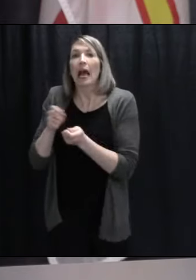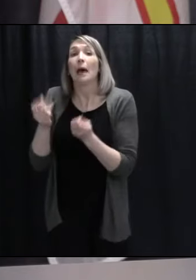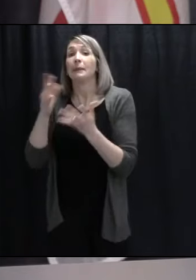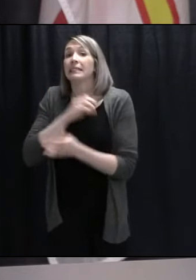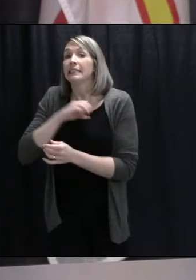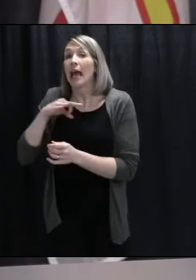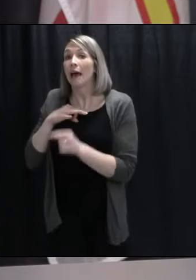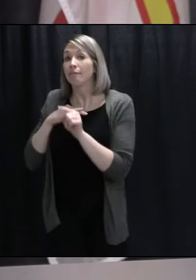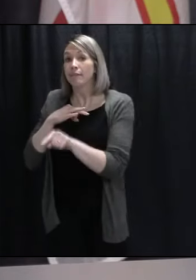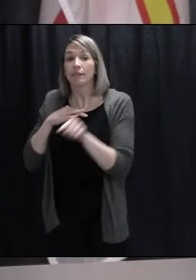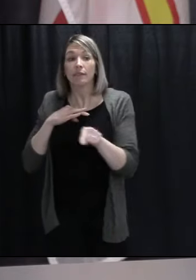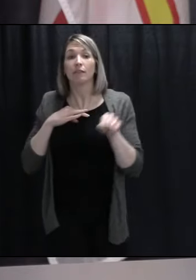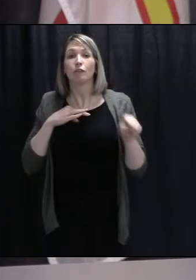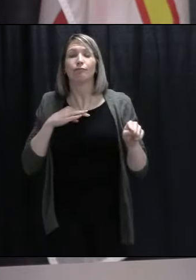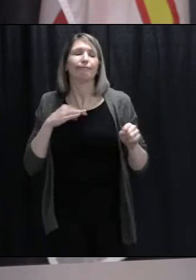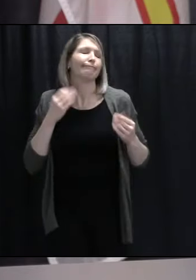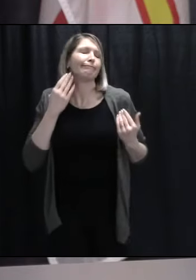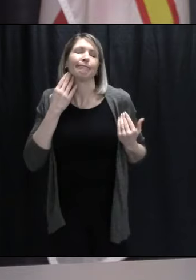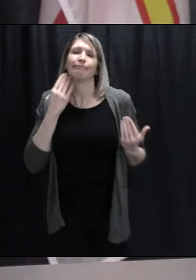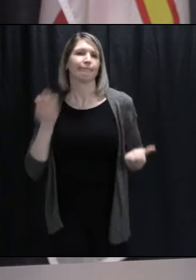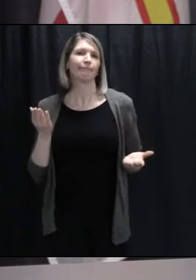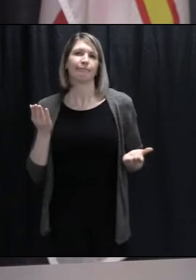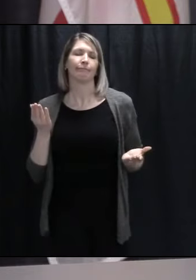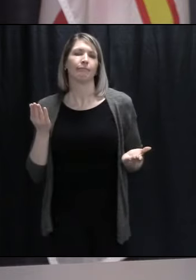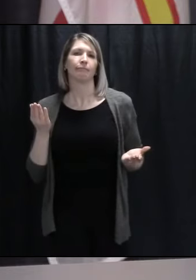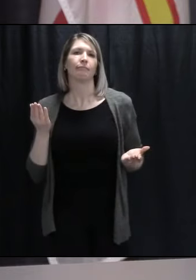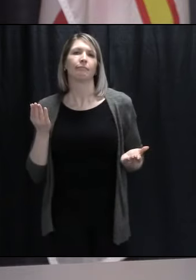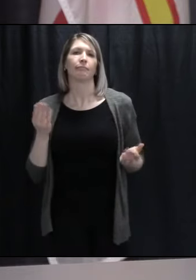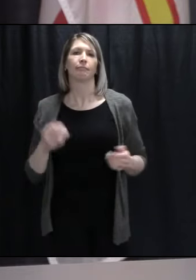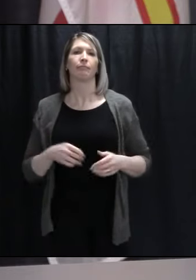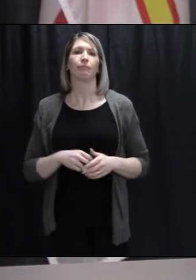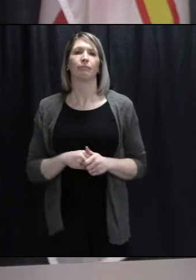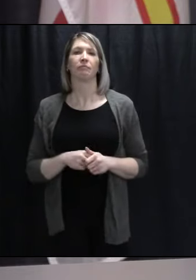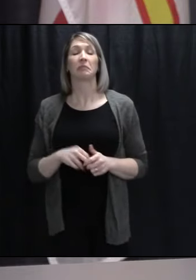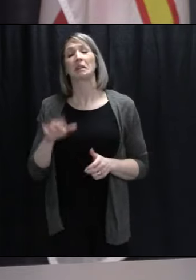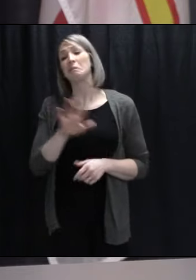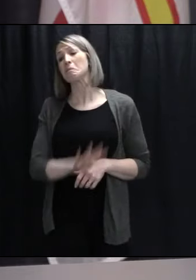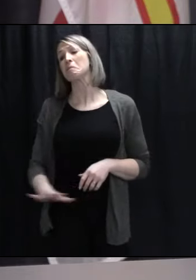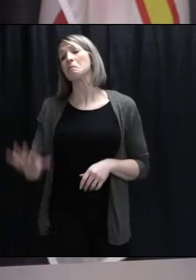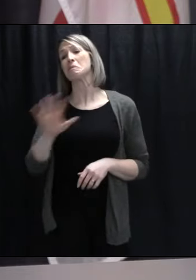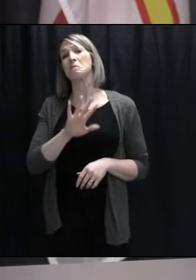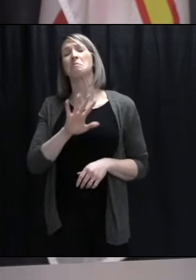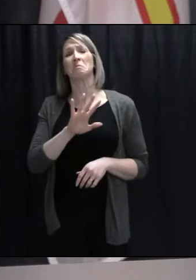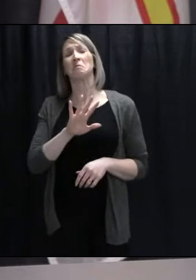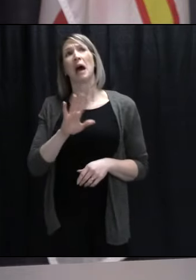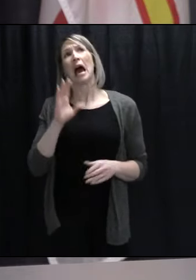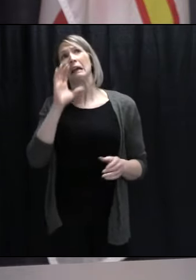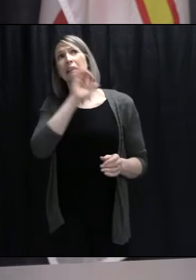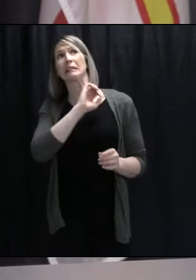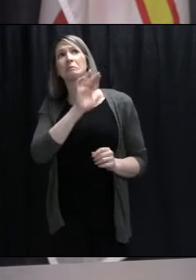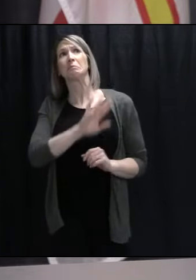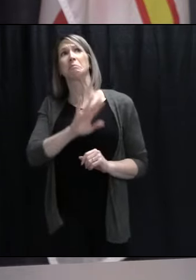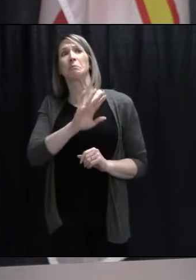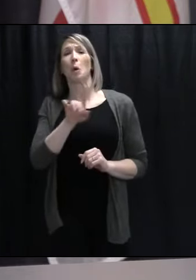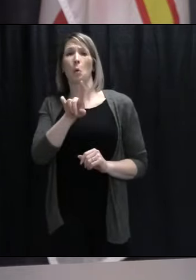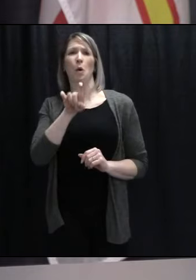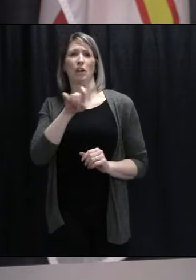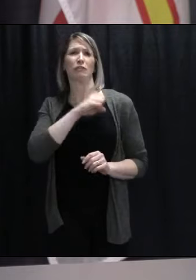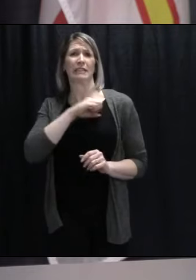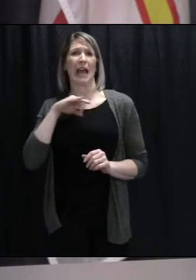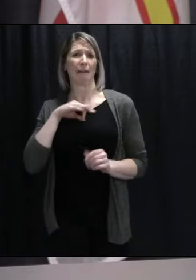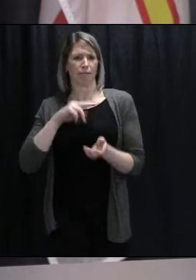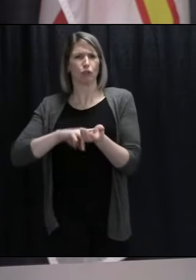certainly we are talking in close to 100 probably. But